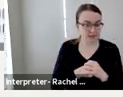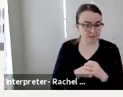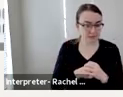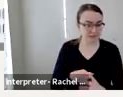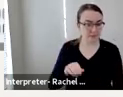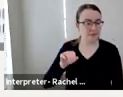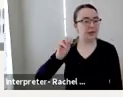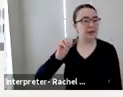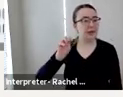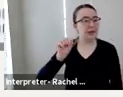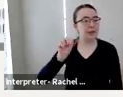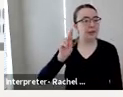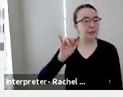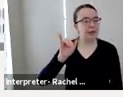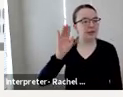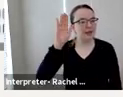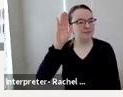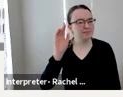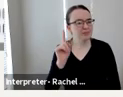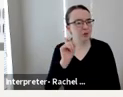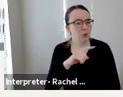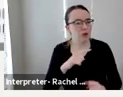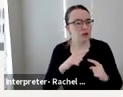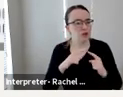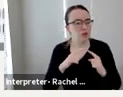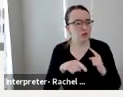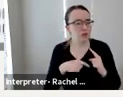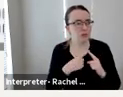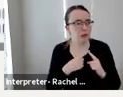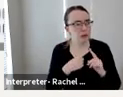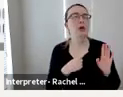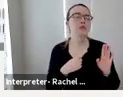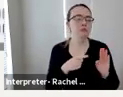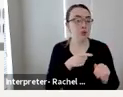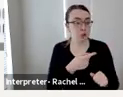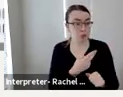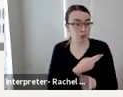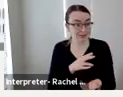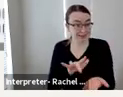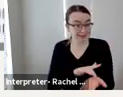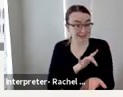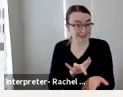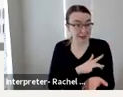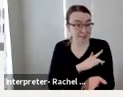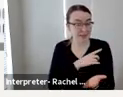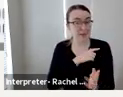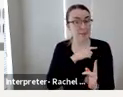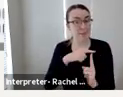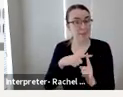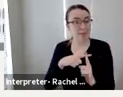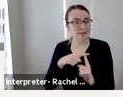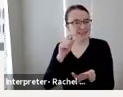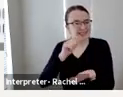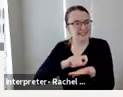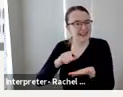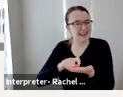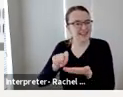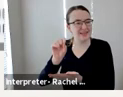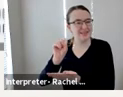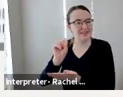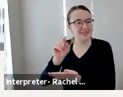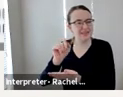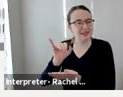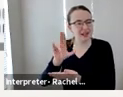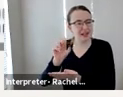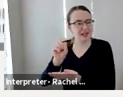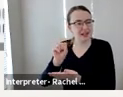I have a quick question about you're using a tablet and a stylus,